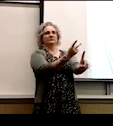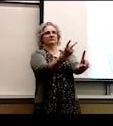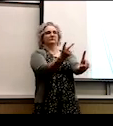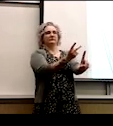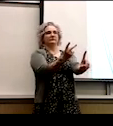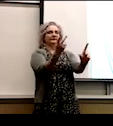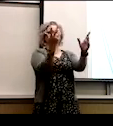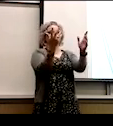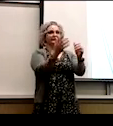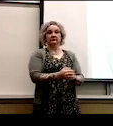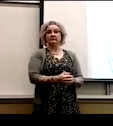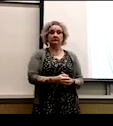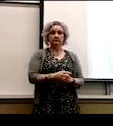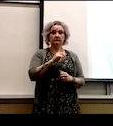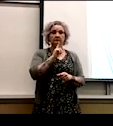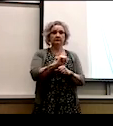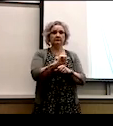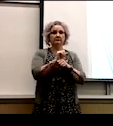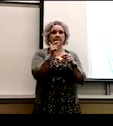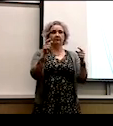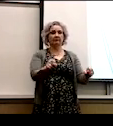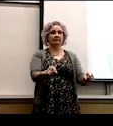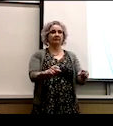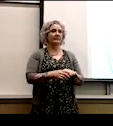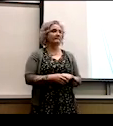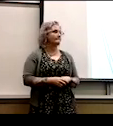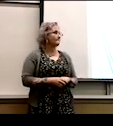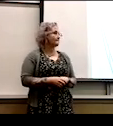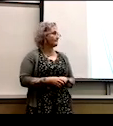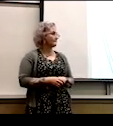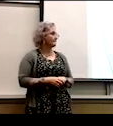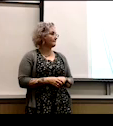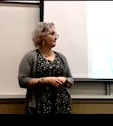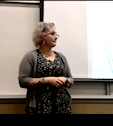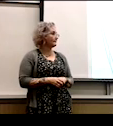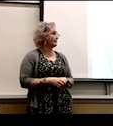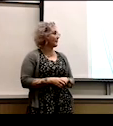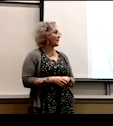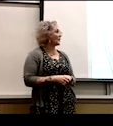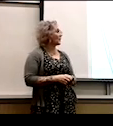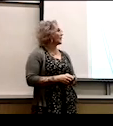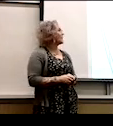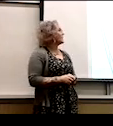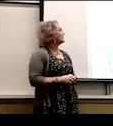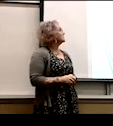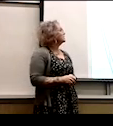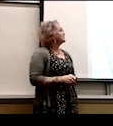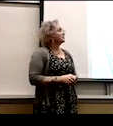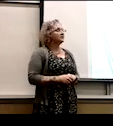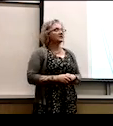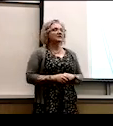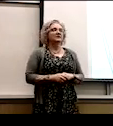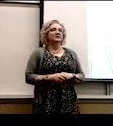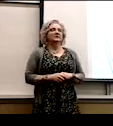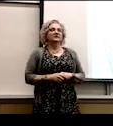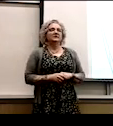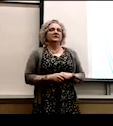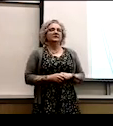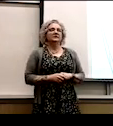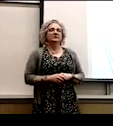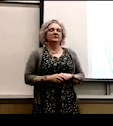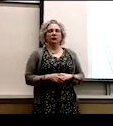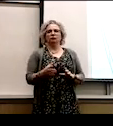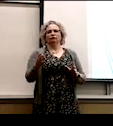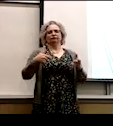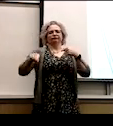Other medical, and then I'm going to focus in on this. All right. So the other part is the Down syndrome in the late 80s